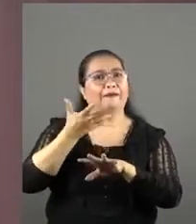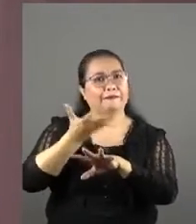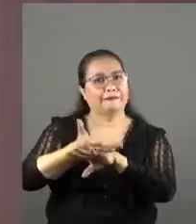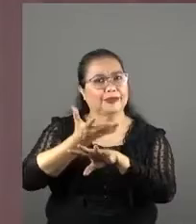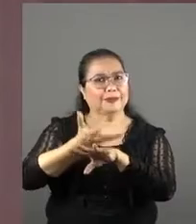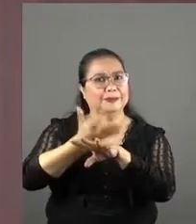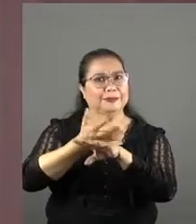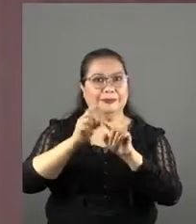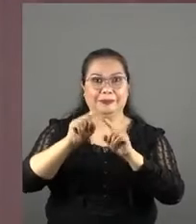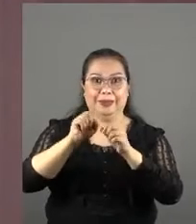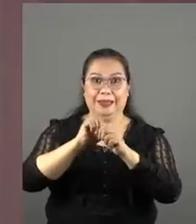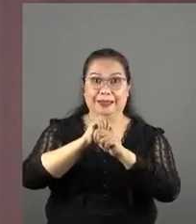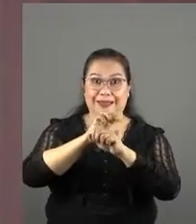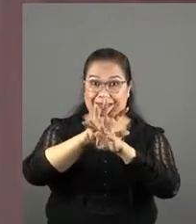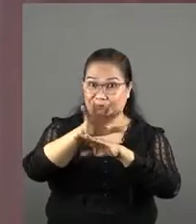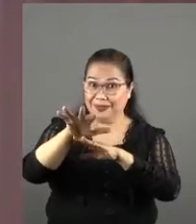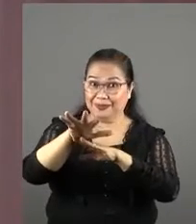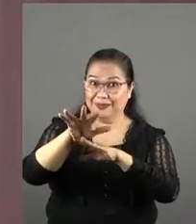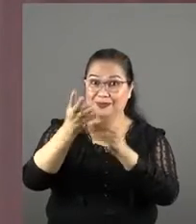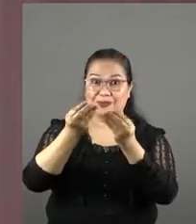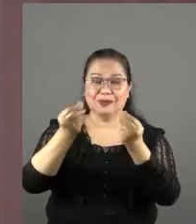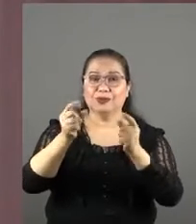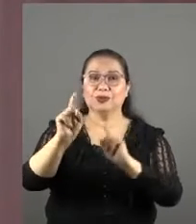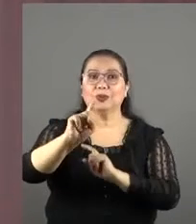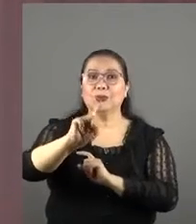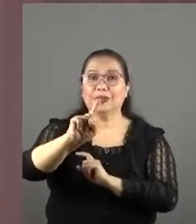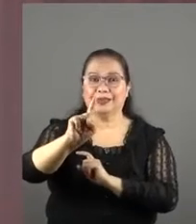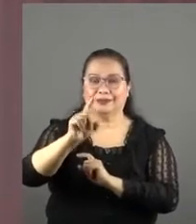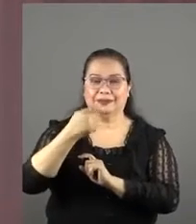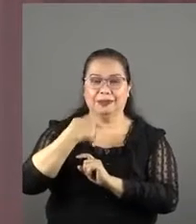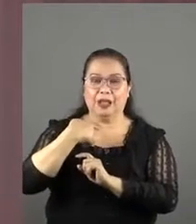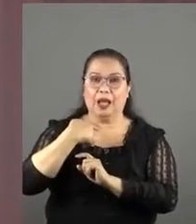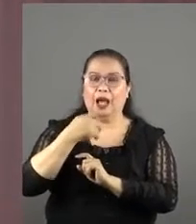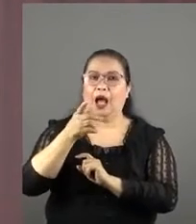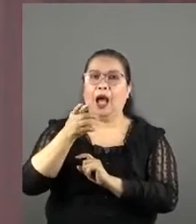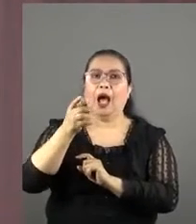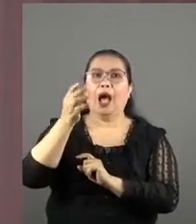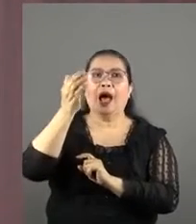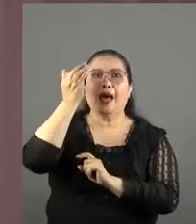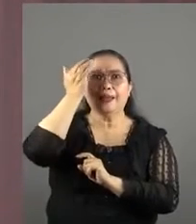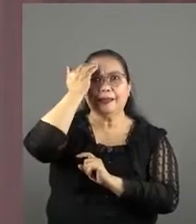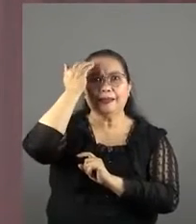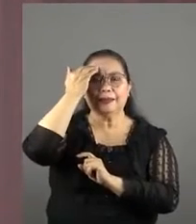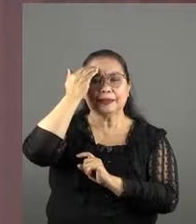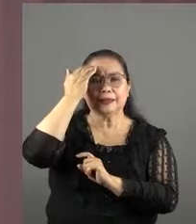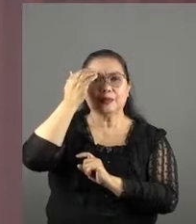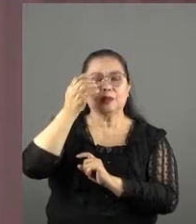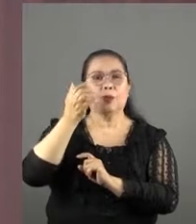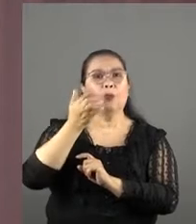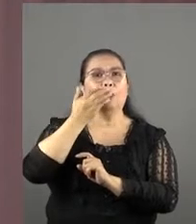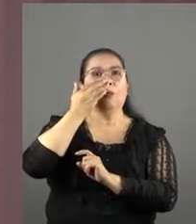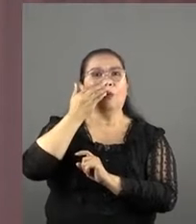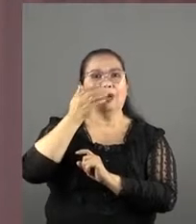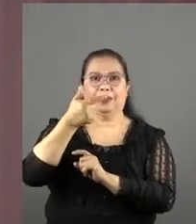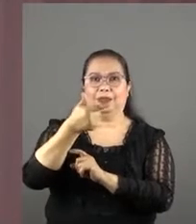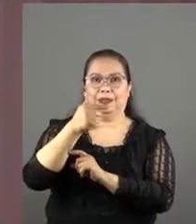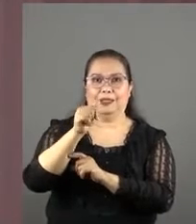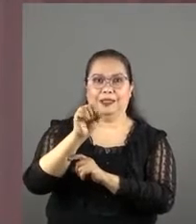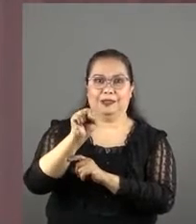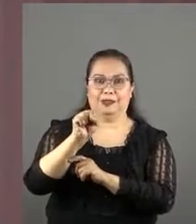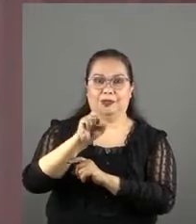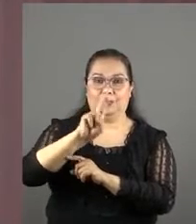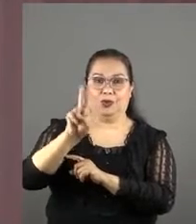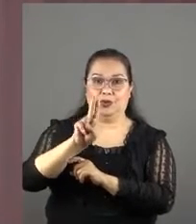very effective solution. What was that? To detect these two dangerous gases, they discovered the use